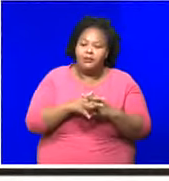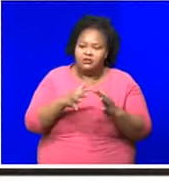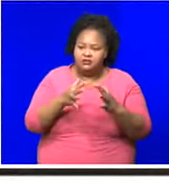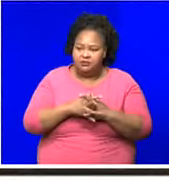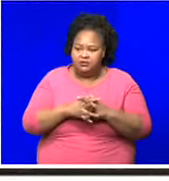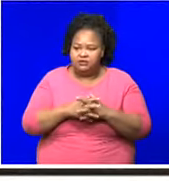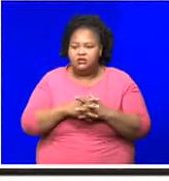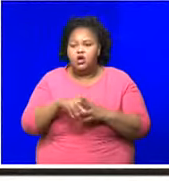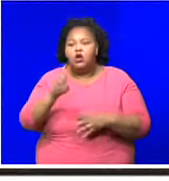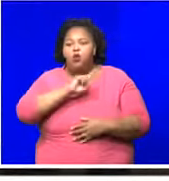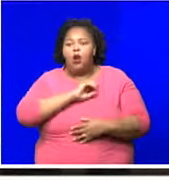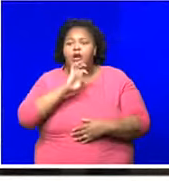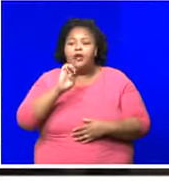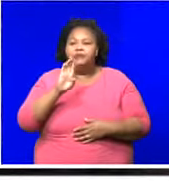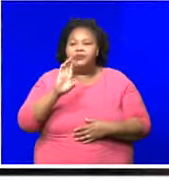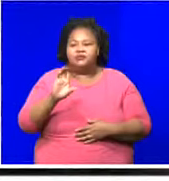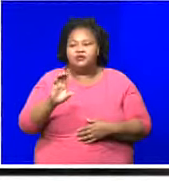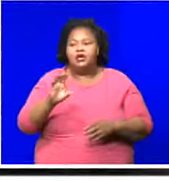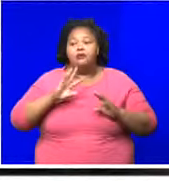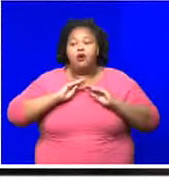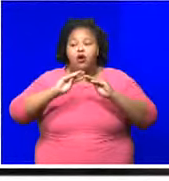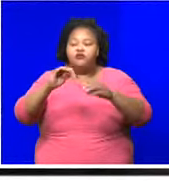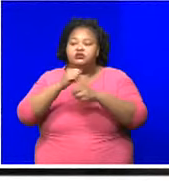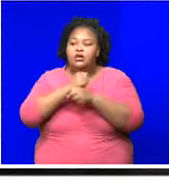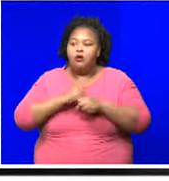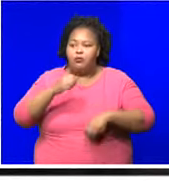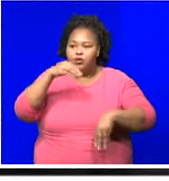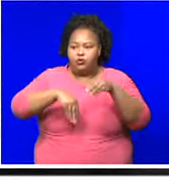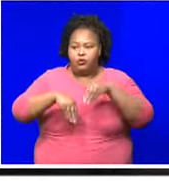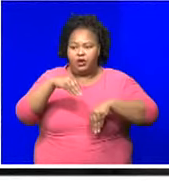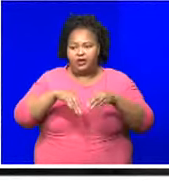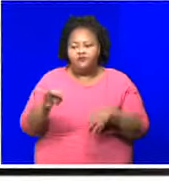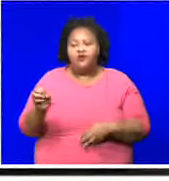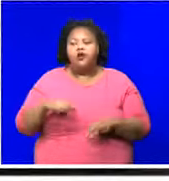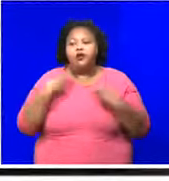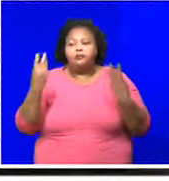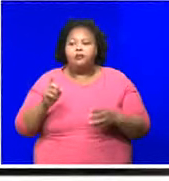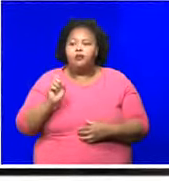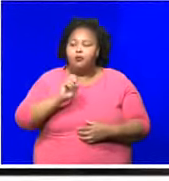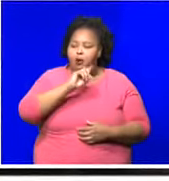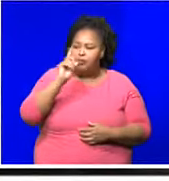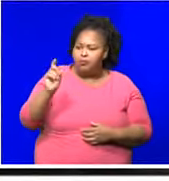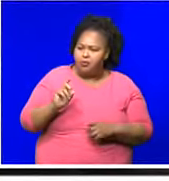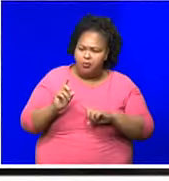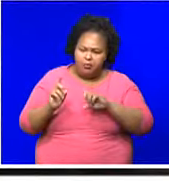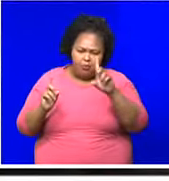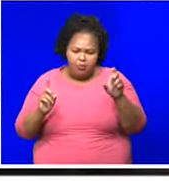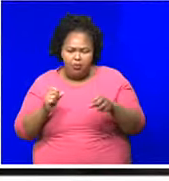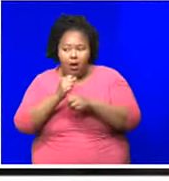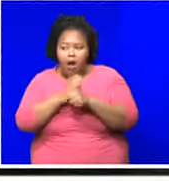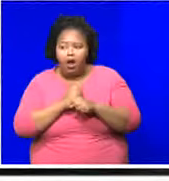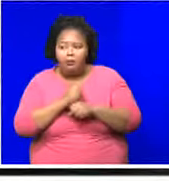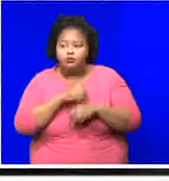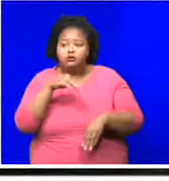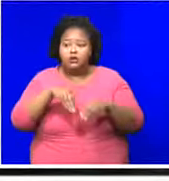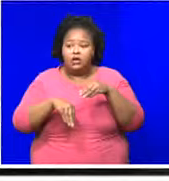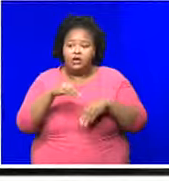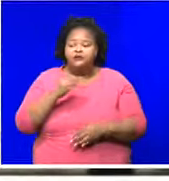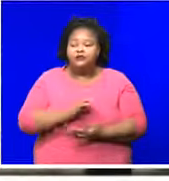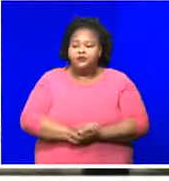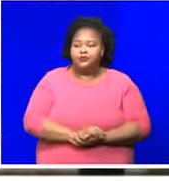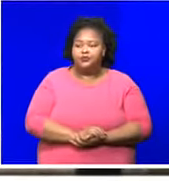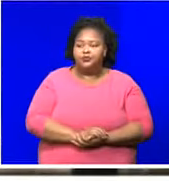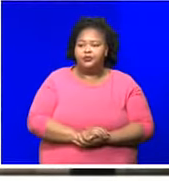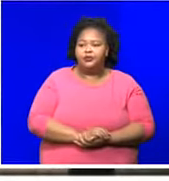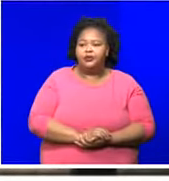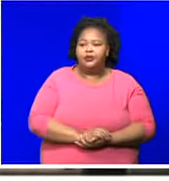the upcoming elections. After the voter education, residents posed questions to the commission. Amongst some questions, they wanted